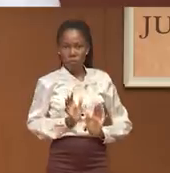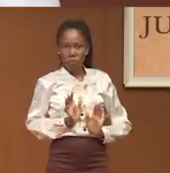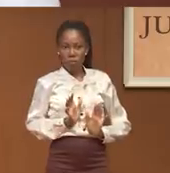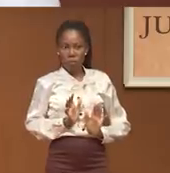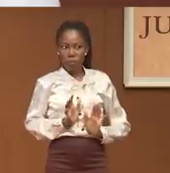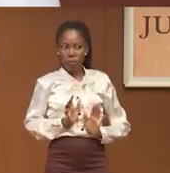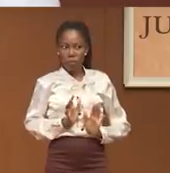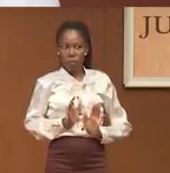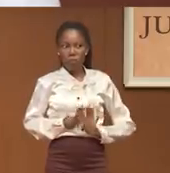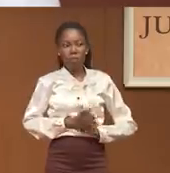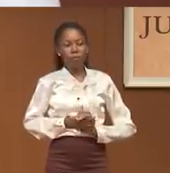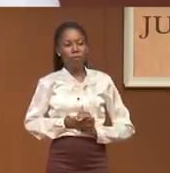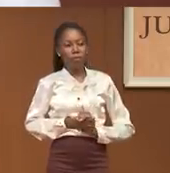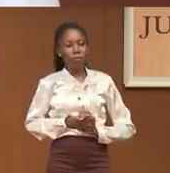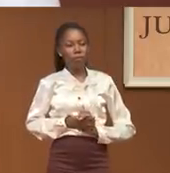And